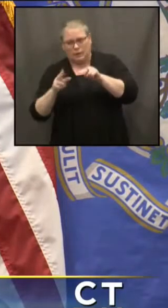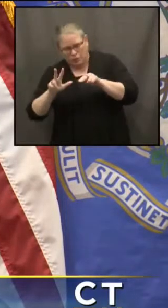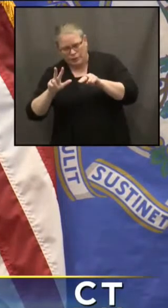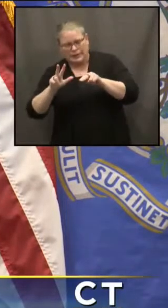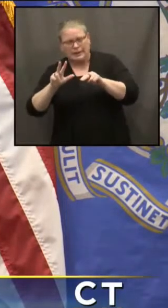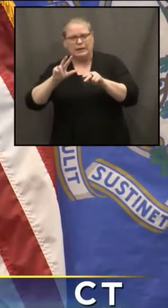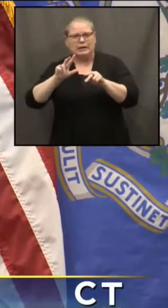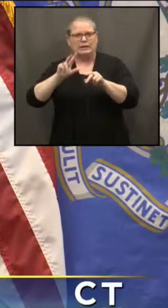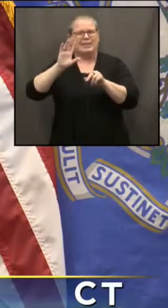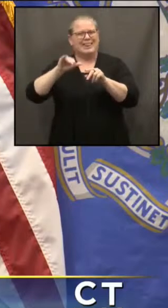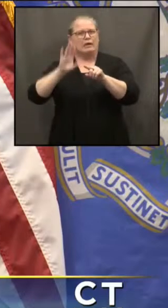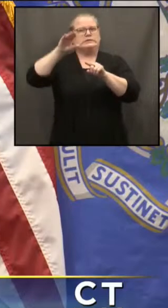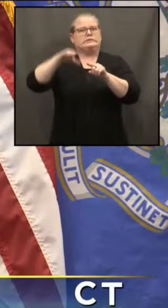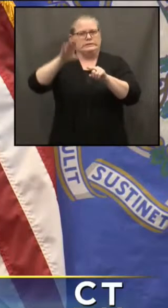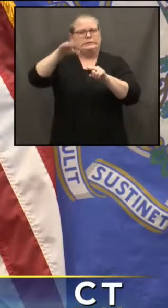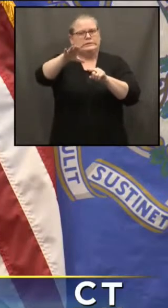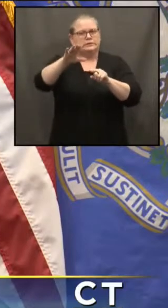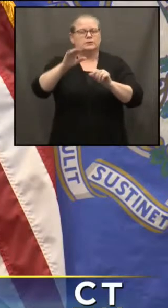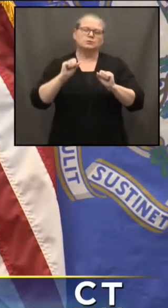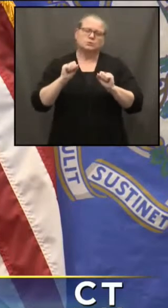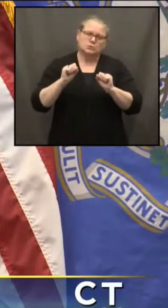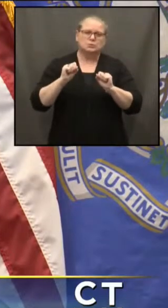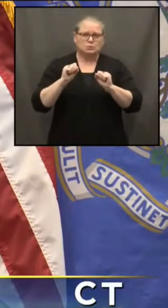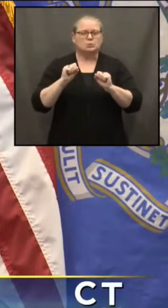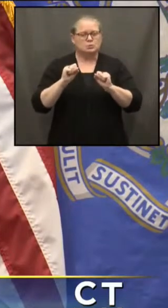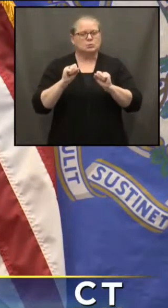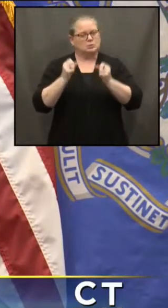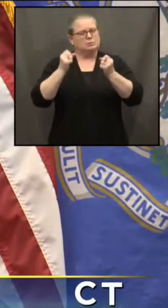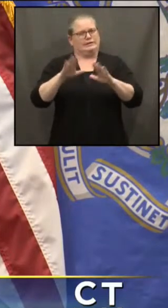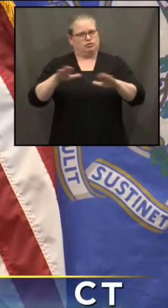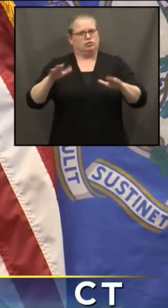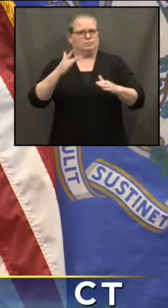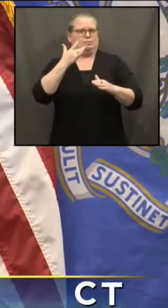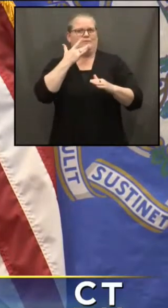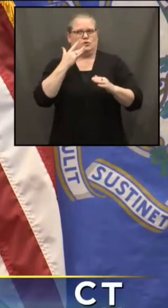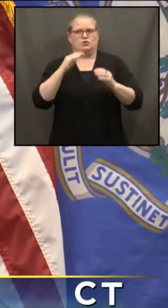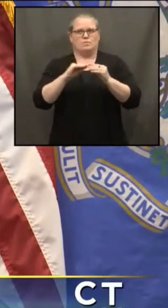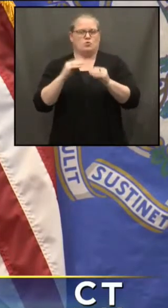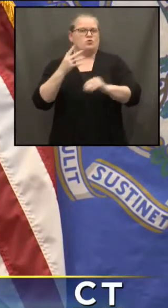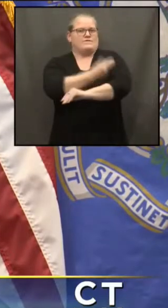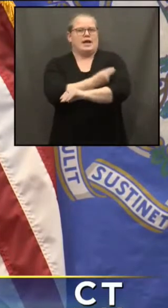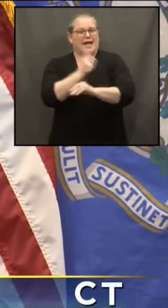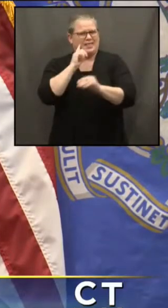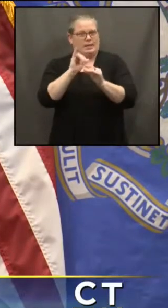makes a big difference. So those will be two key determinants going forward.